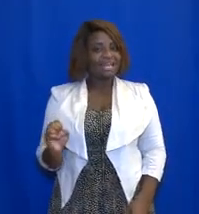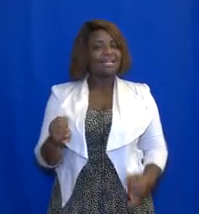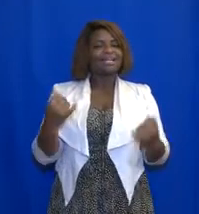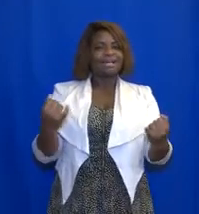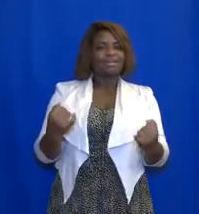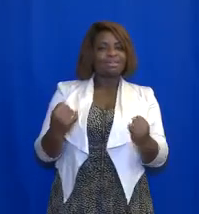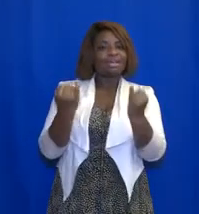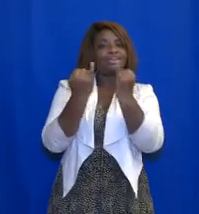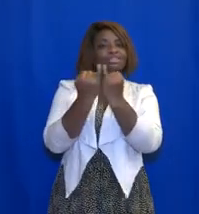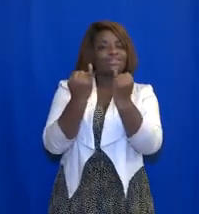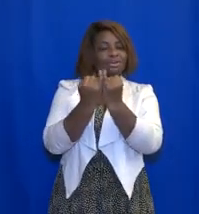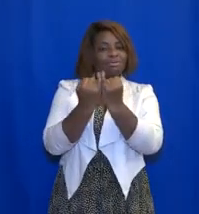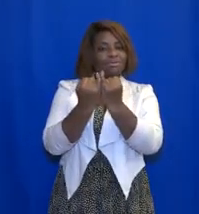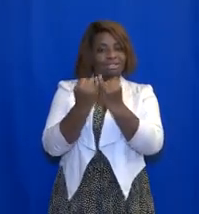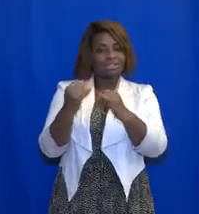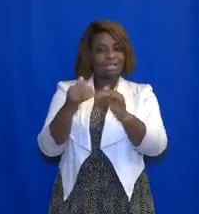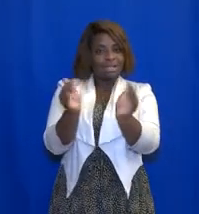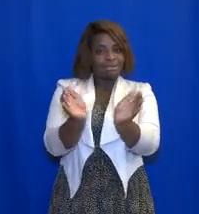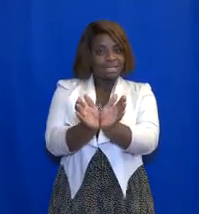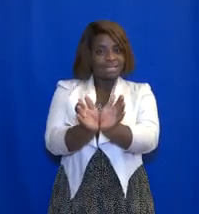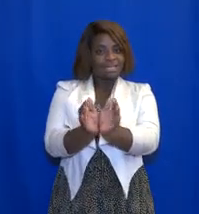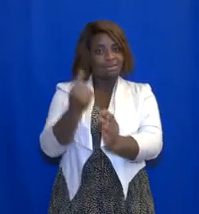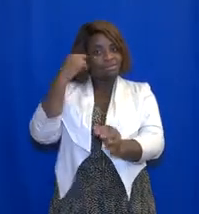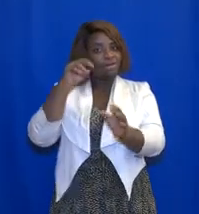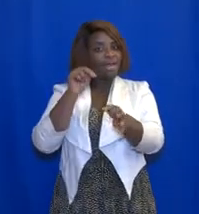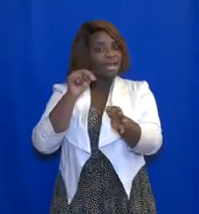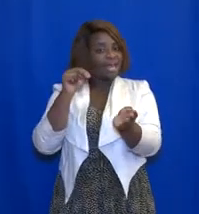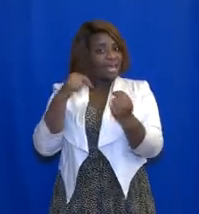the insurance package for health workers is still in place.